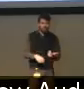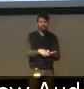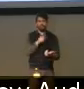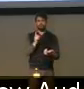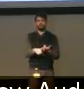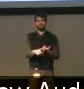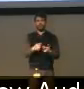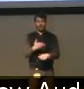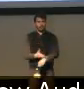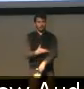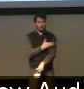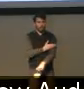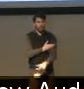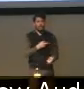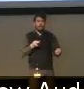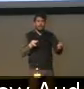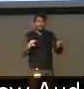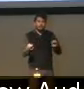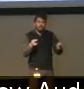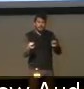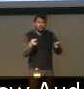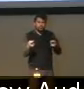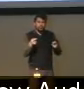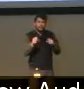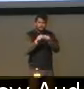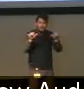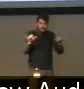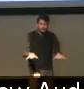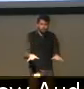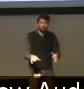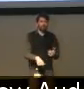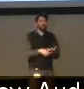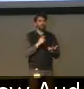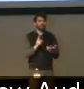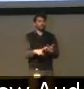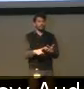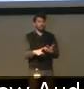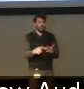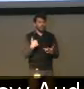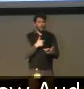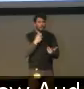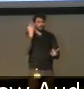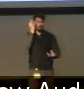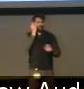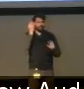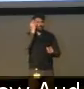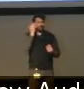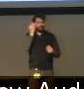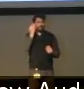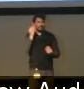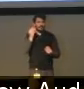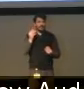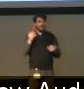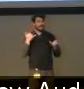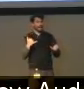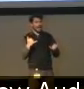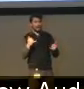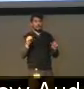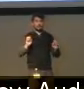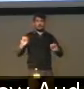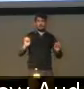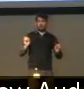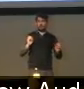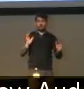parts of the organization. And we need to think about some of those things that need to stay when this pandemic and this emergency